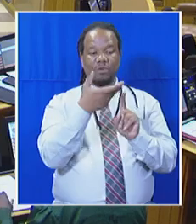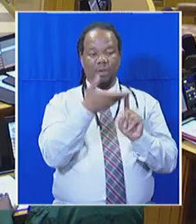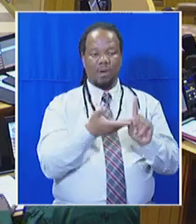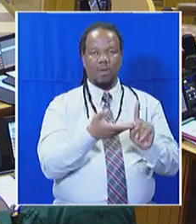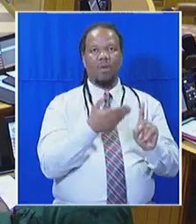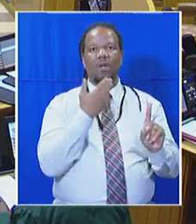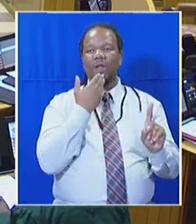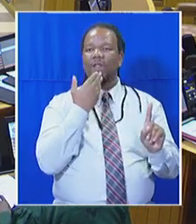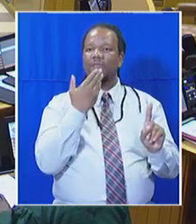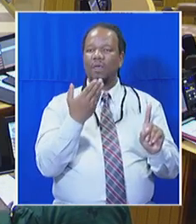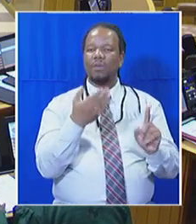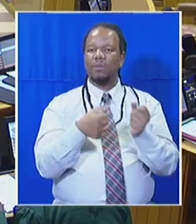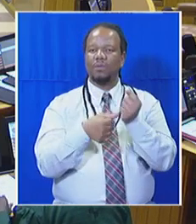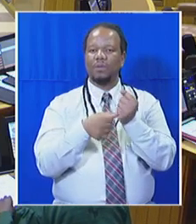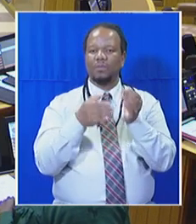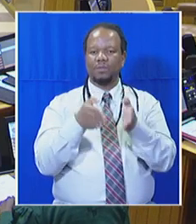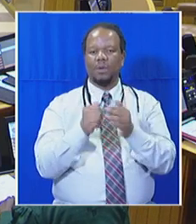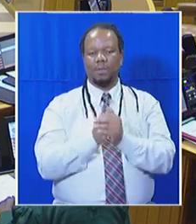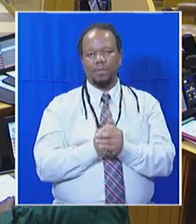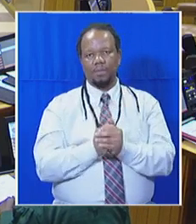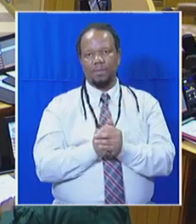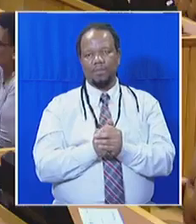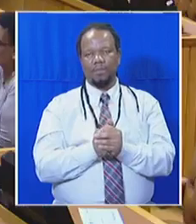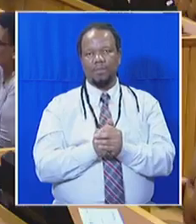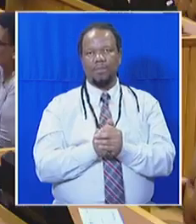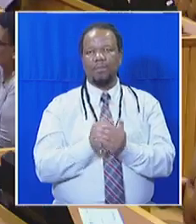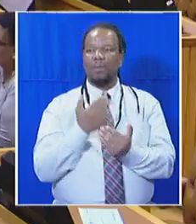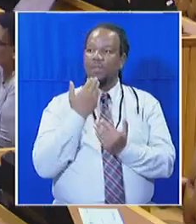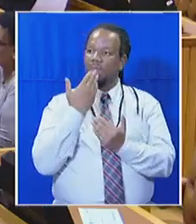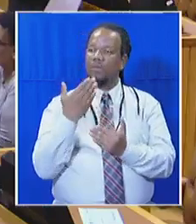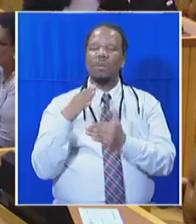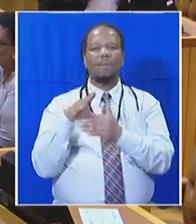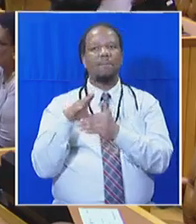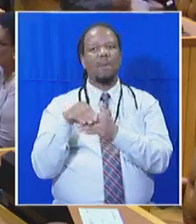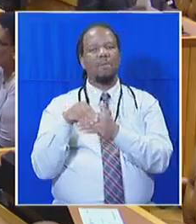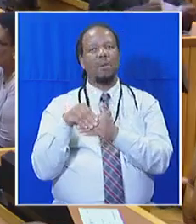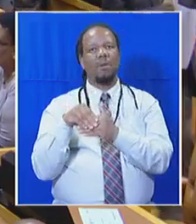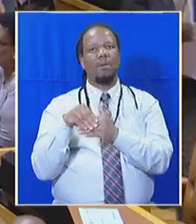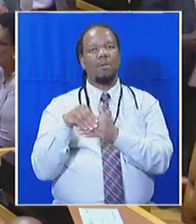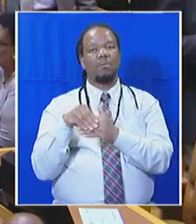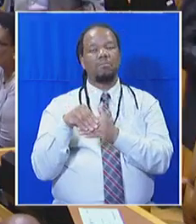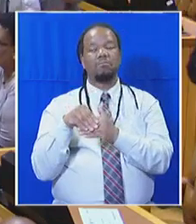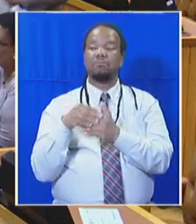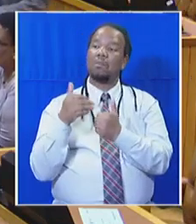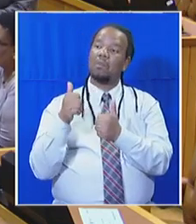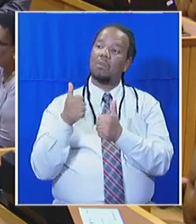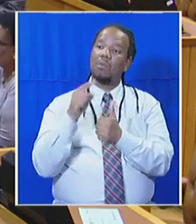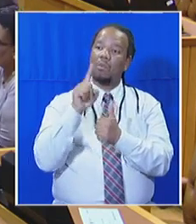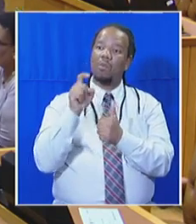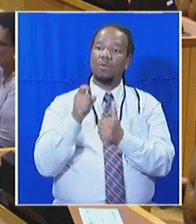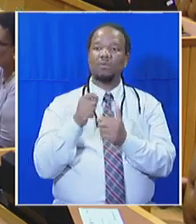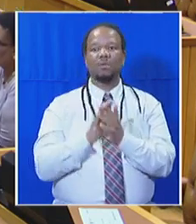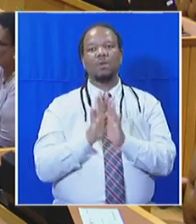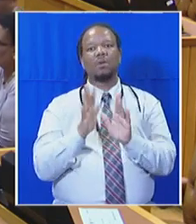Thank you, Deputy Speaker, and thanks, Honourable Member, for your question.